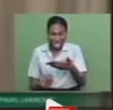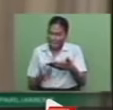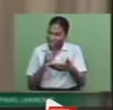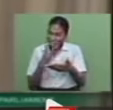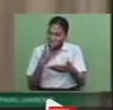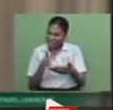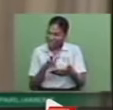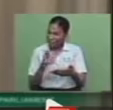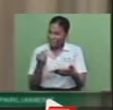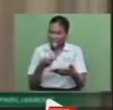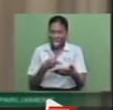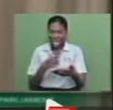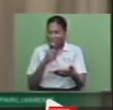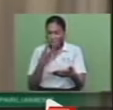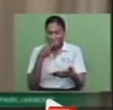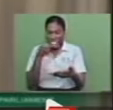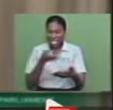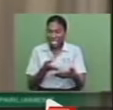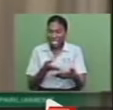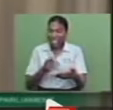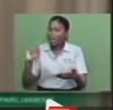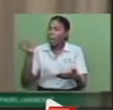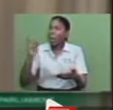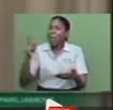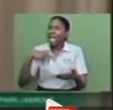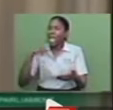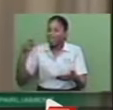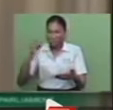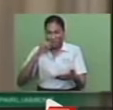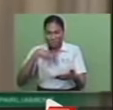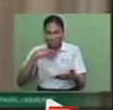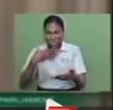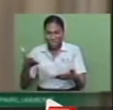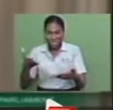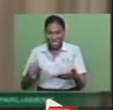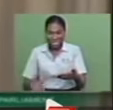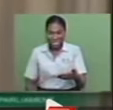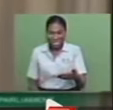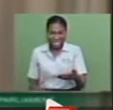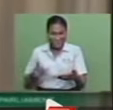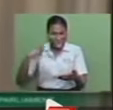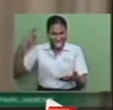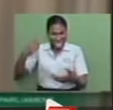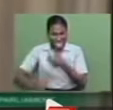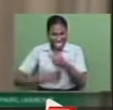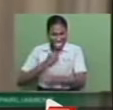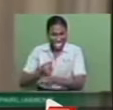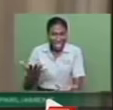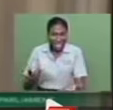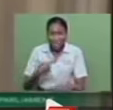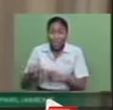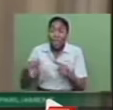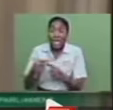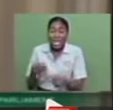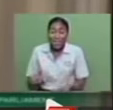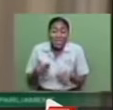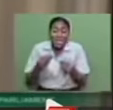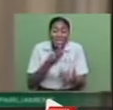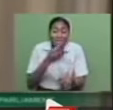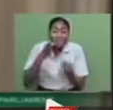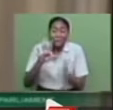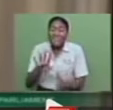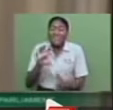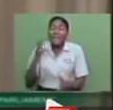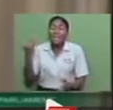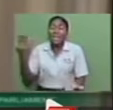it? Where is it? Or is it that you'll come in the midterm or you'll come next year and say, okay, we're ready with the 500 million? And then the question to ask